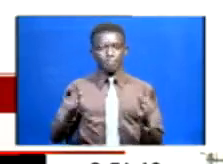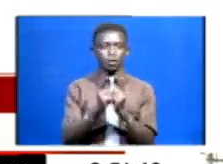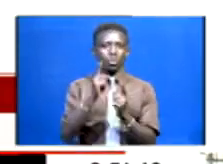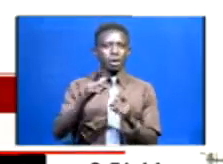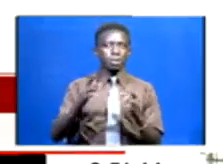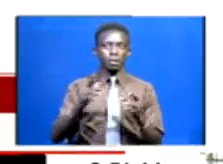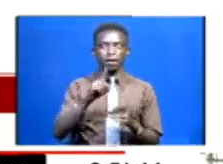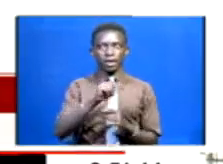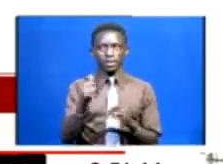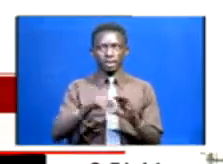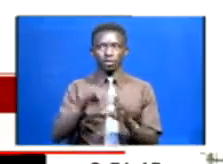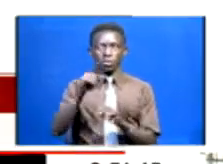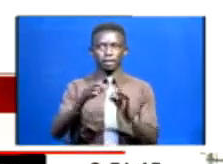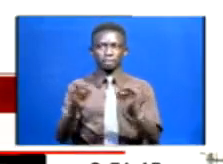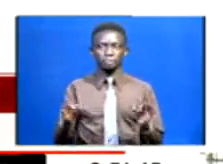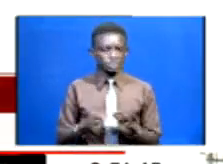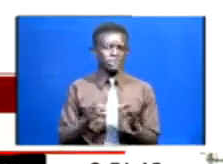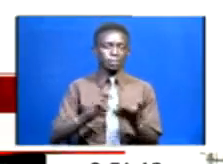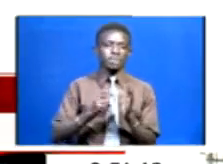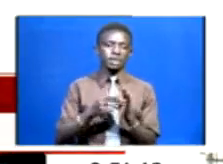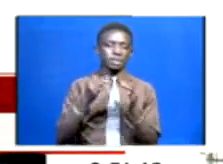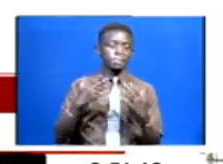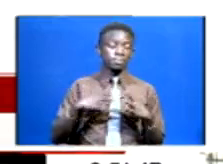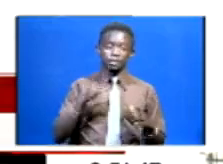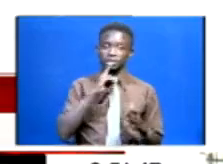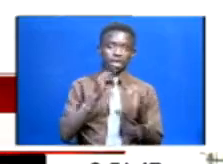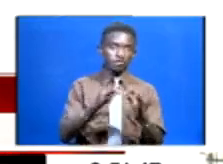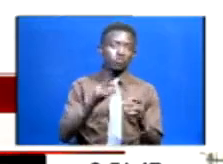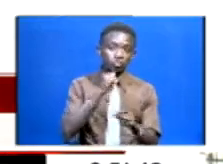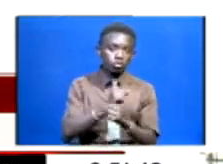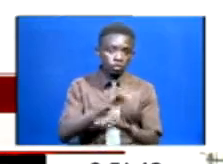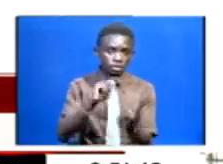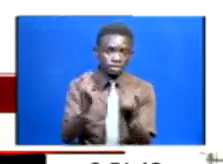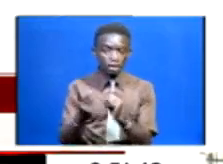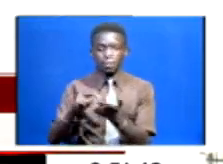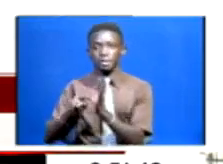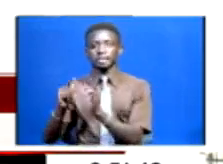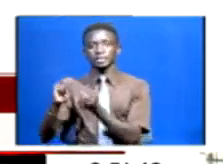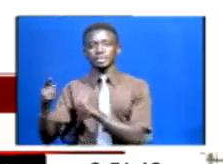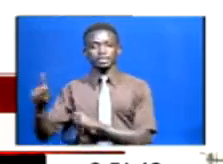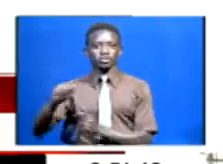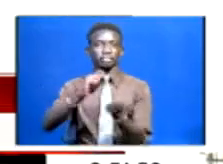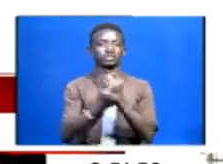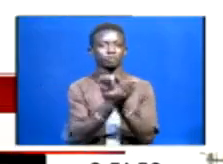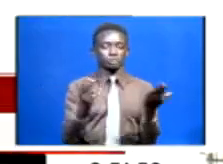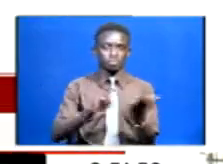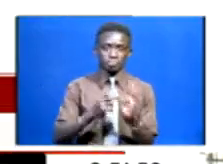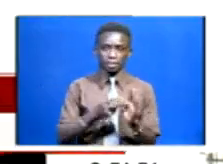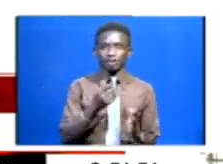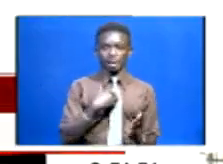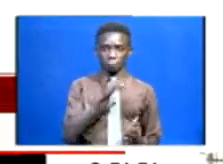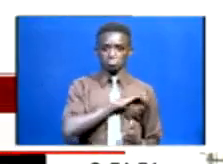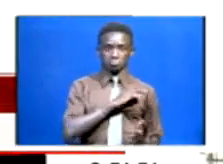have changed, and that's why they say, if you don't change, change will change you. Aha, uh-huh. And as we say, that digital transformation is inevitable. But now let's look